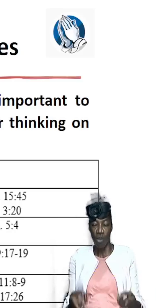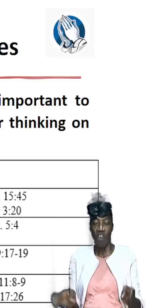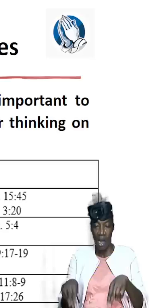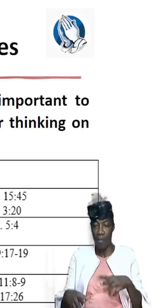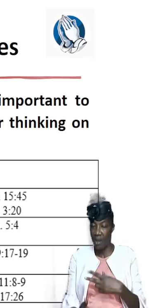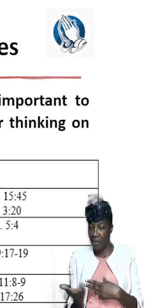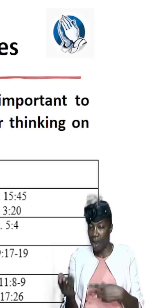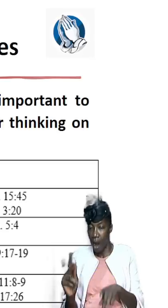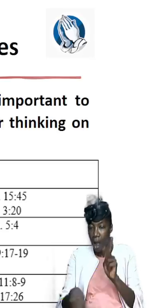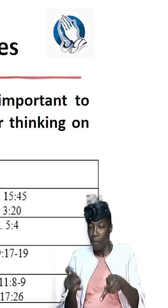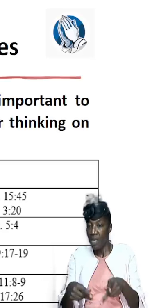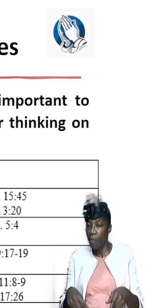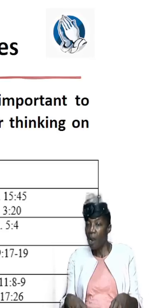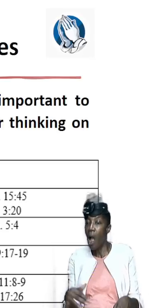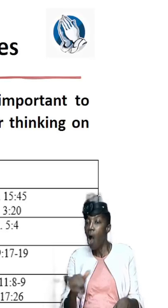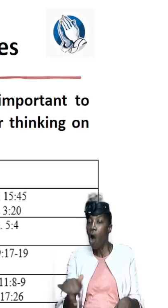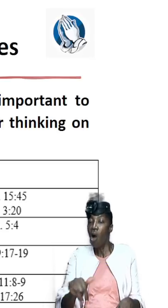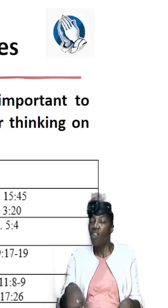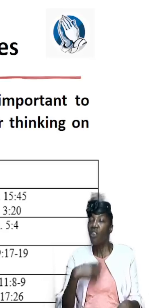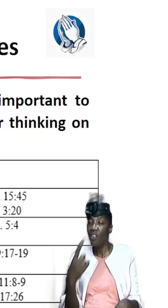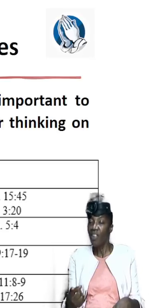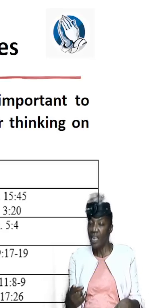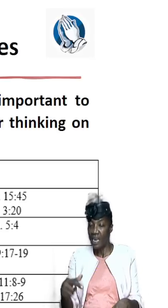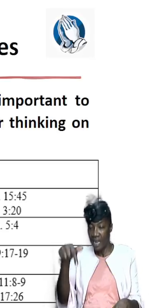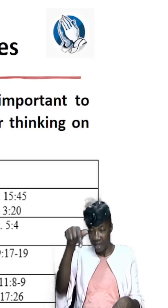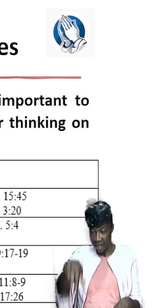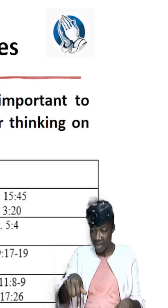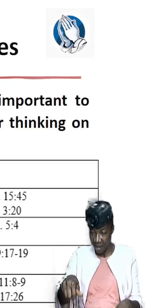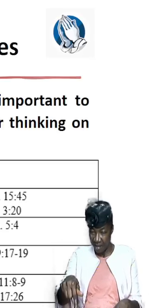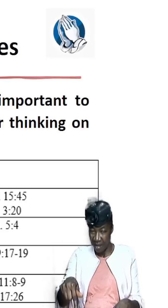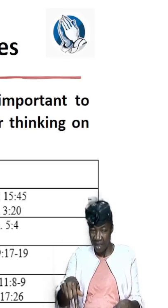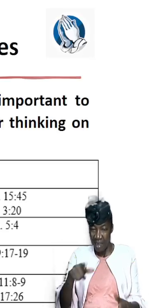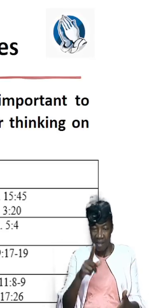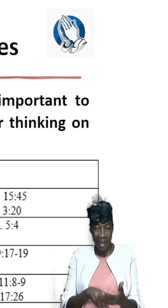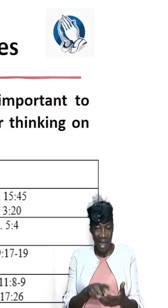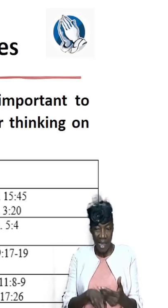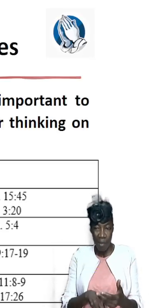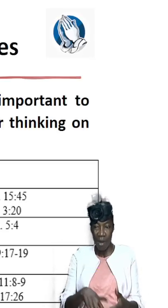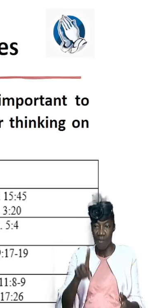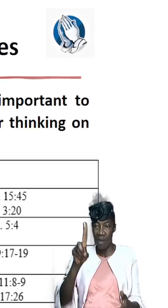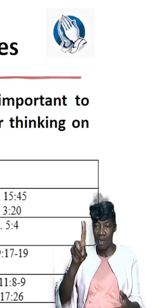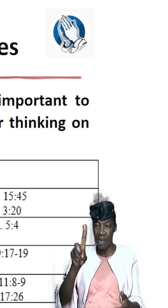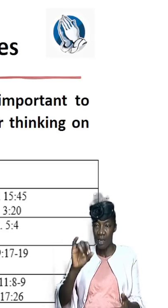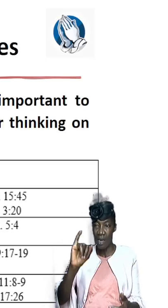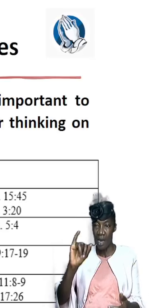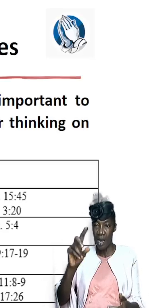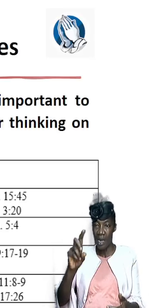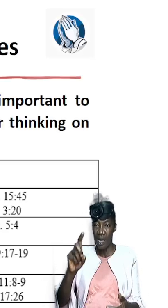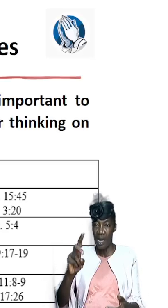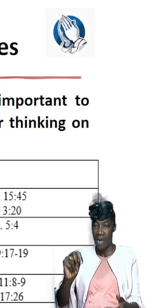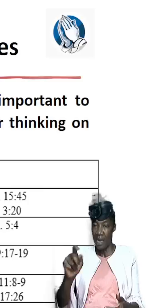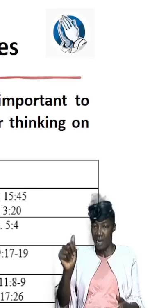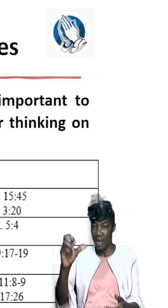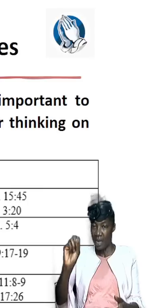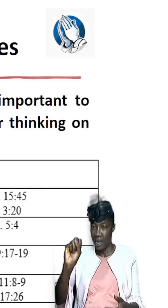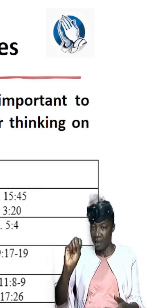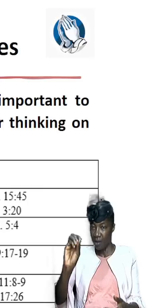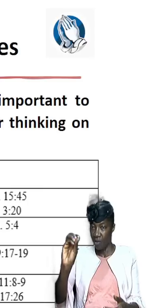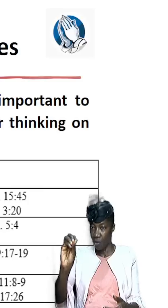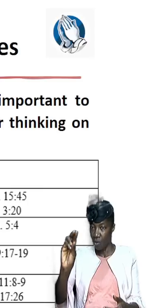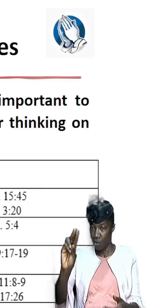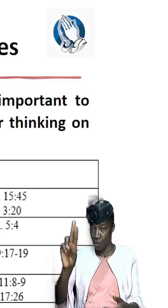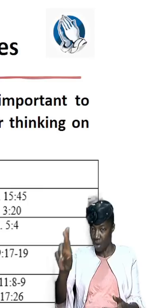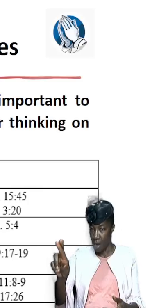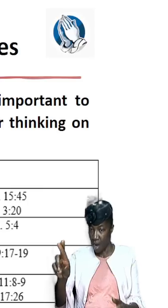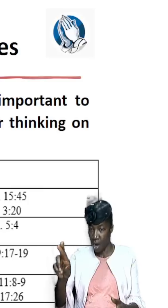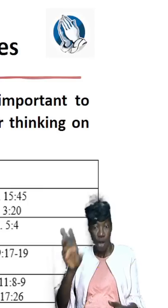say that this was the era of the dinosaurs. And nobody knows the length of time between Genesis chapter 1 verse 1